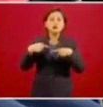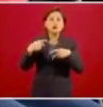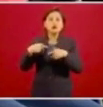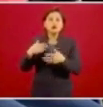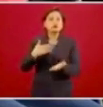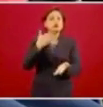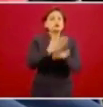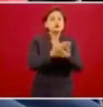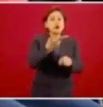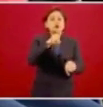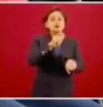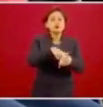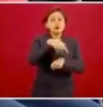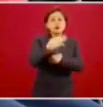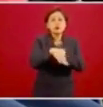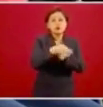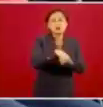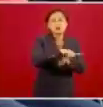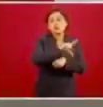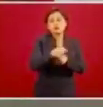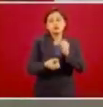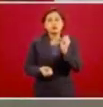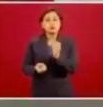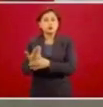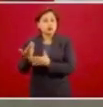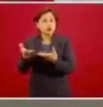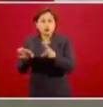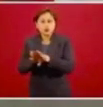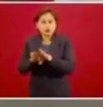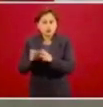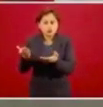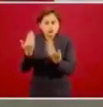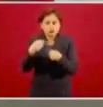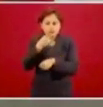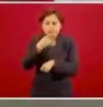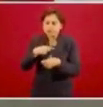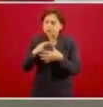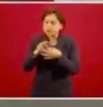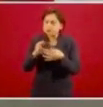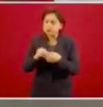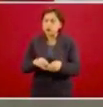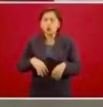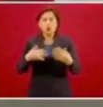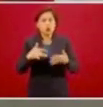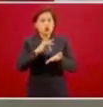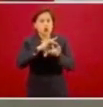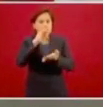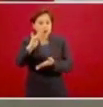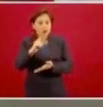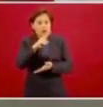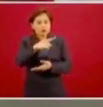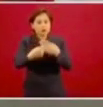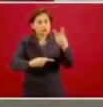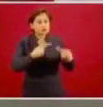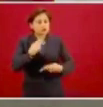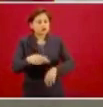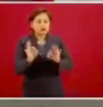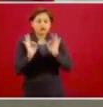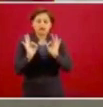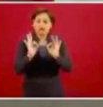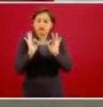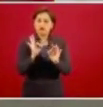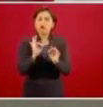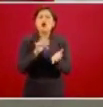Also, we've noticed a variation in the outpatient proportion. Can you talk about that? Thank you very much. Very useful